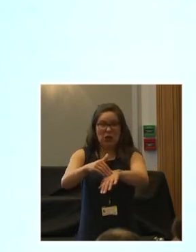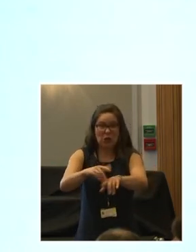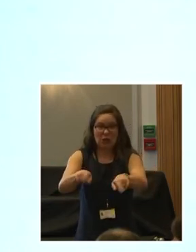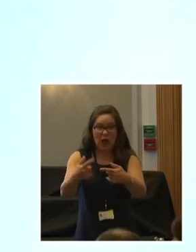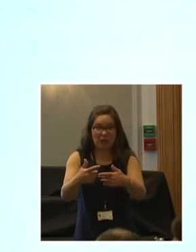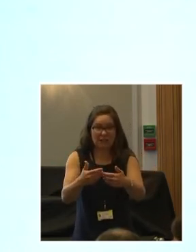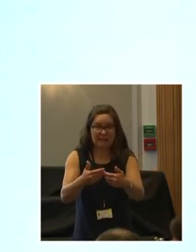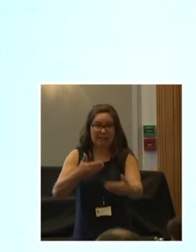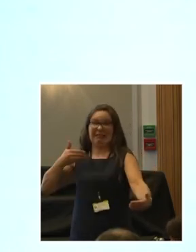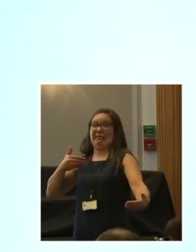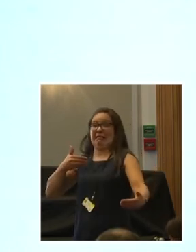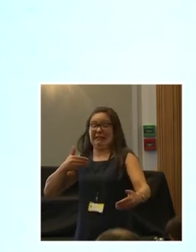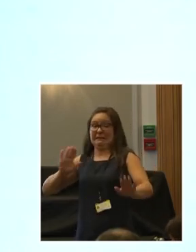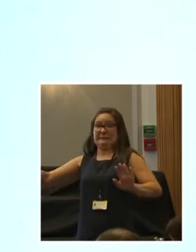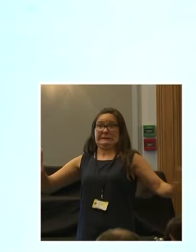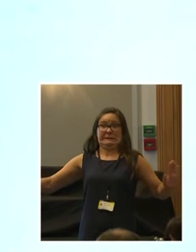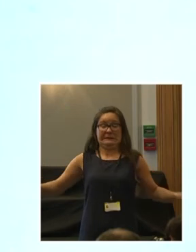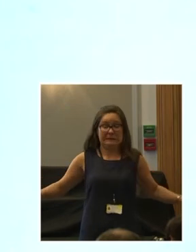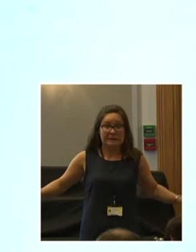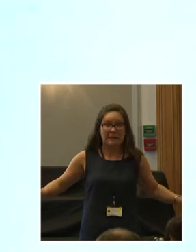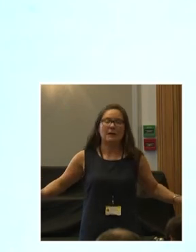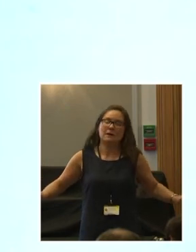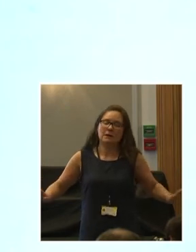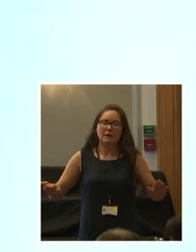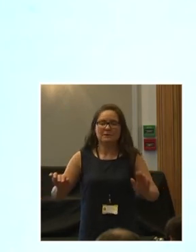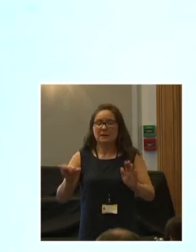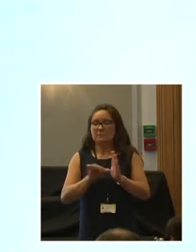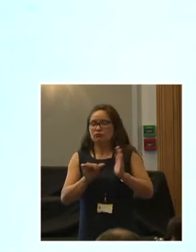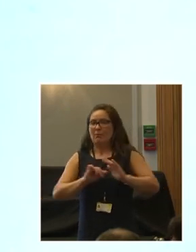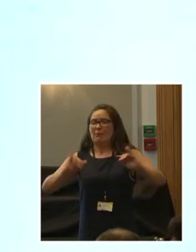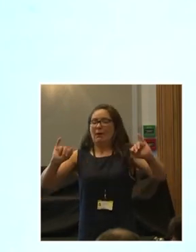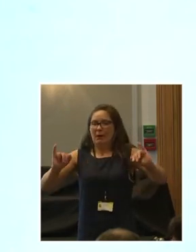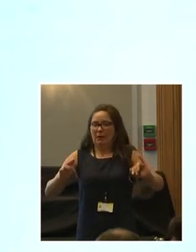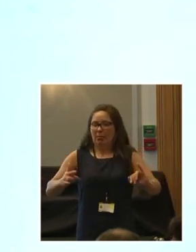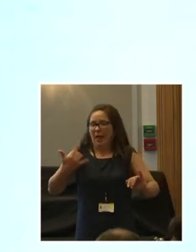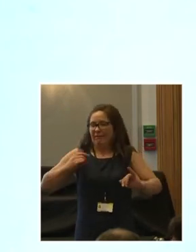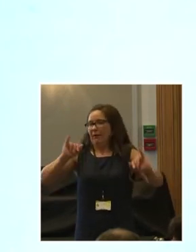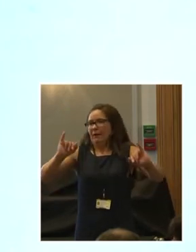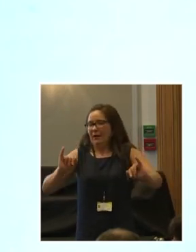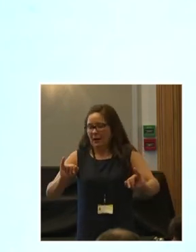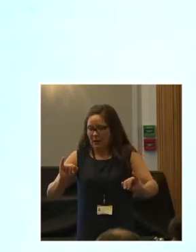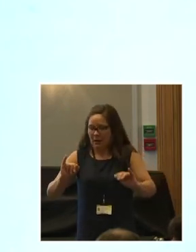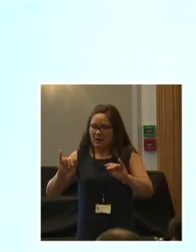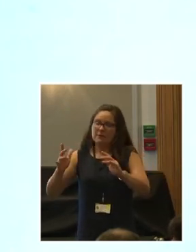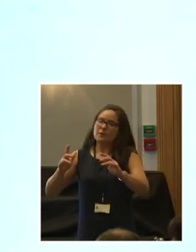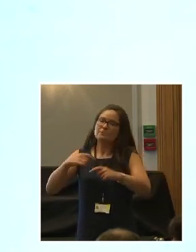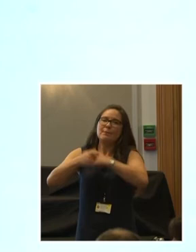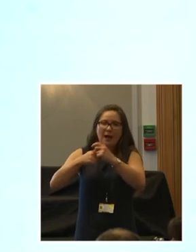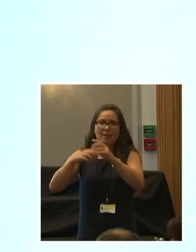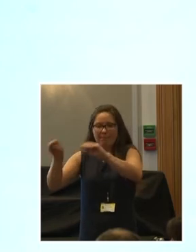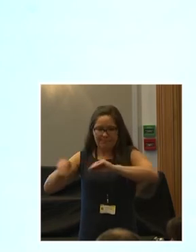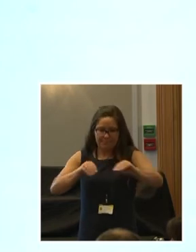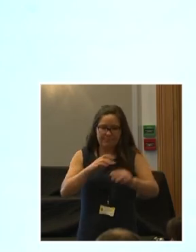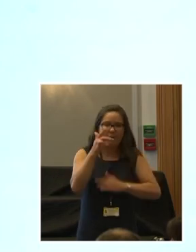So you can imagine, obviously, we had a little bit of an existential crisis, but we moved our activities online like most people.